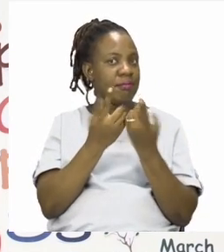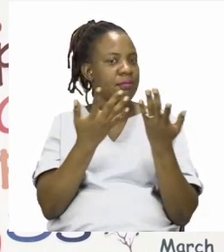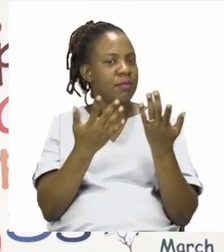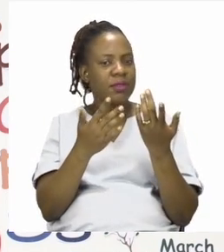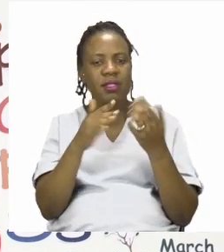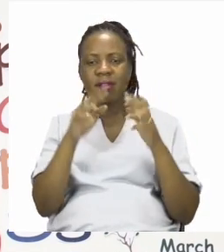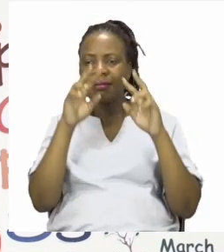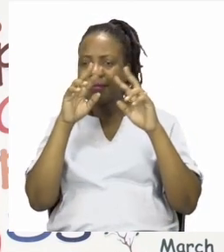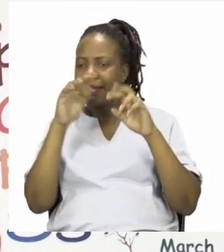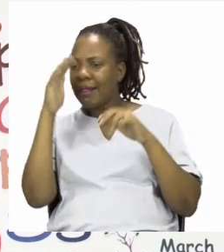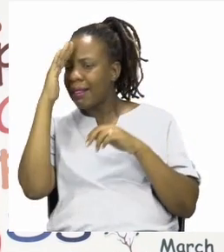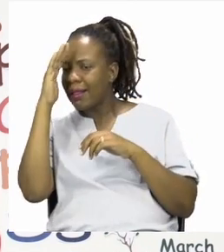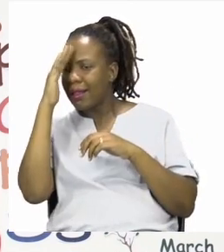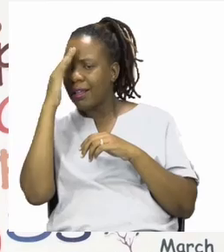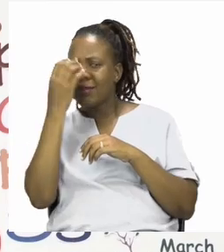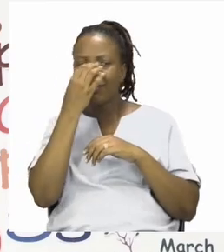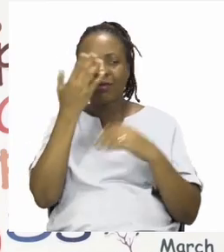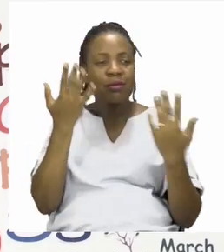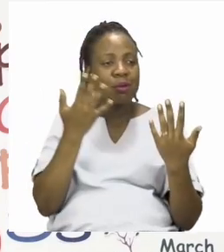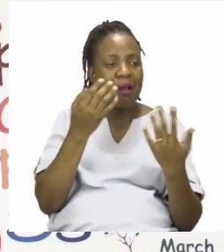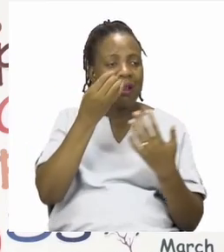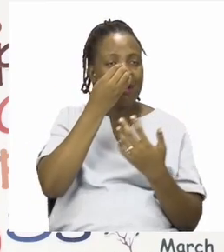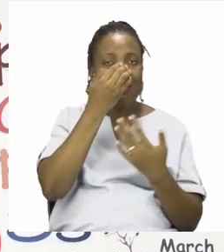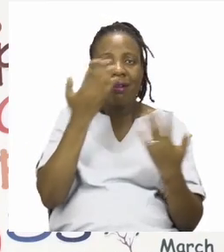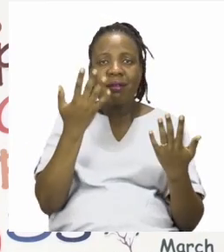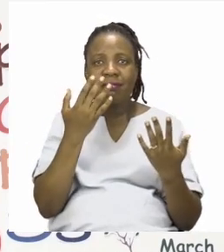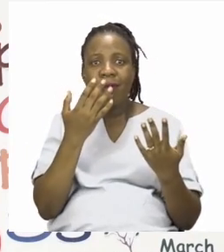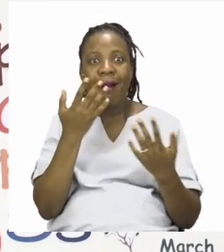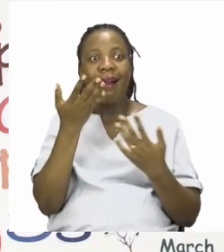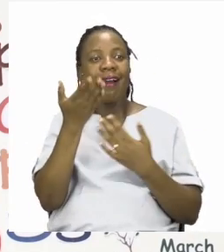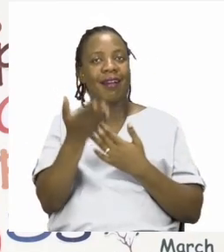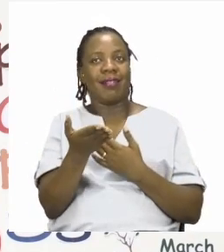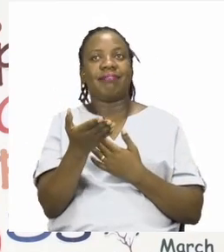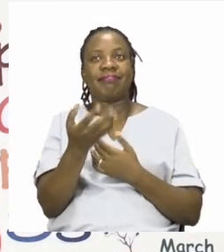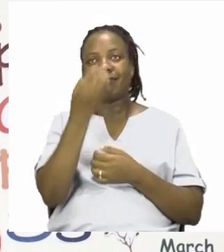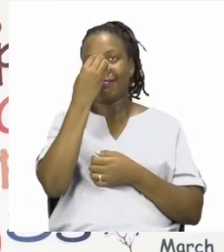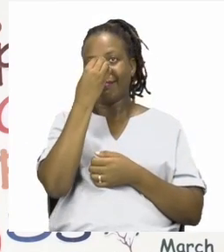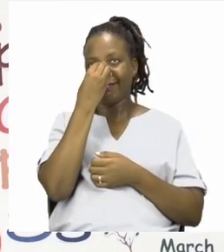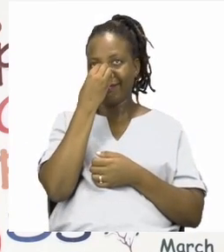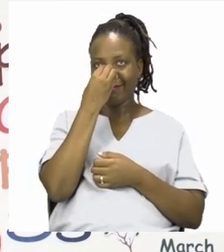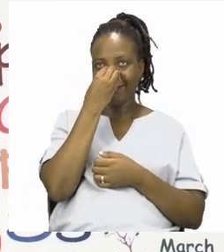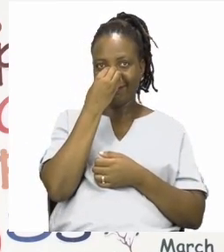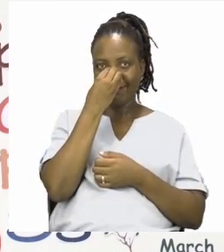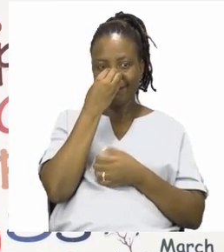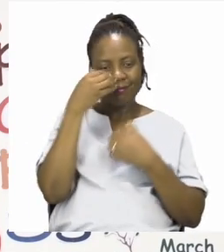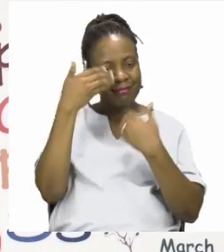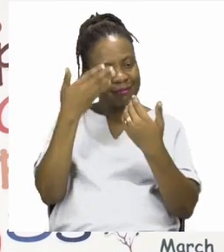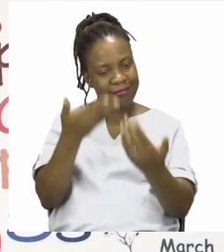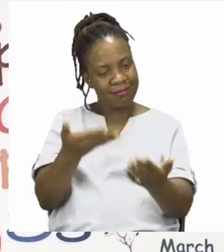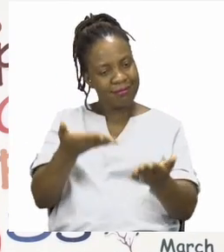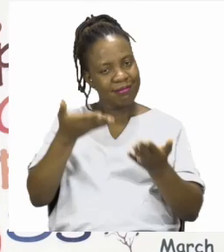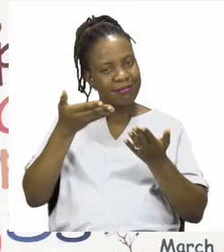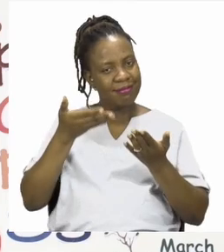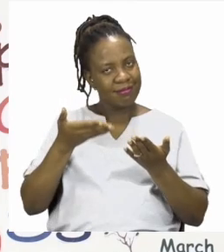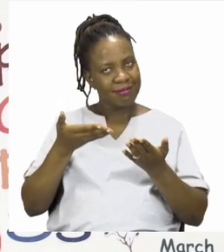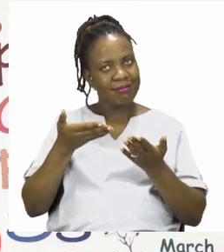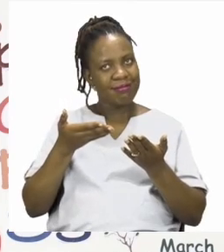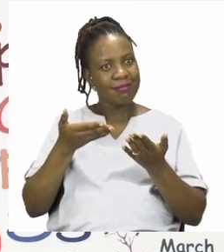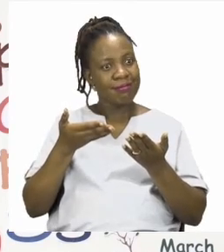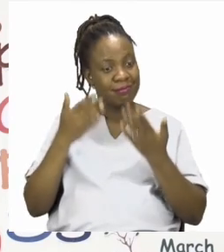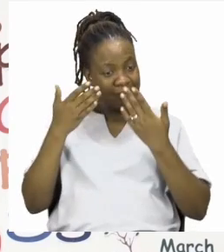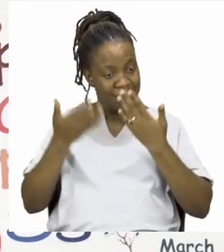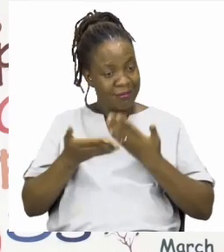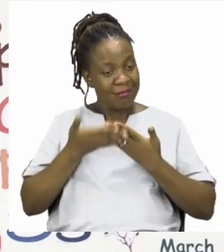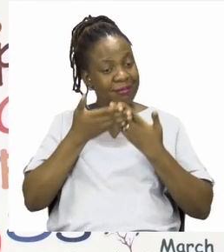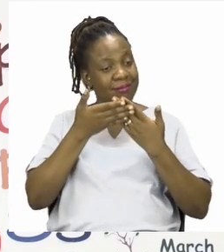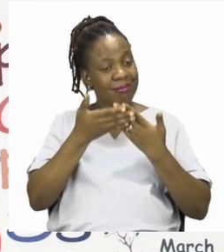Zoshi? Zoshi! Oh, there you are. Welcome, Zoshi. Will you help me say